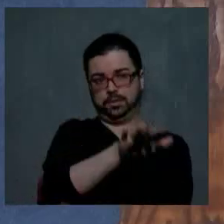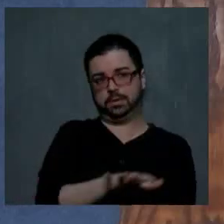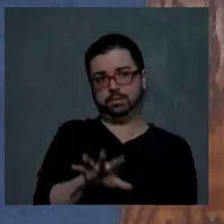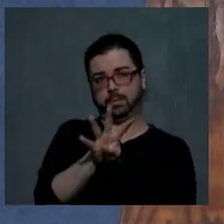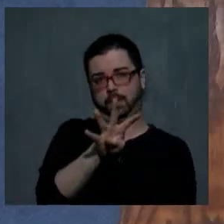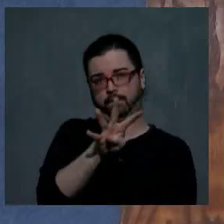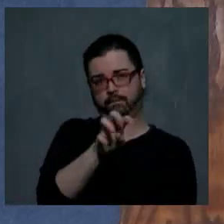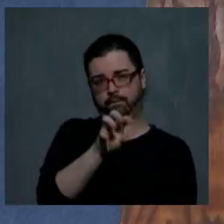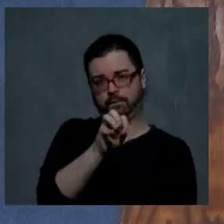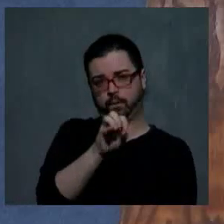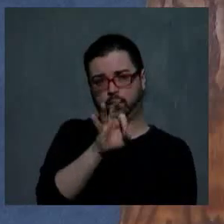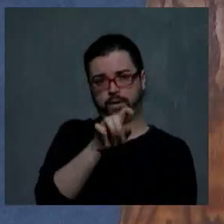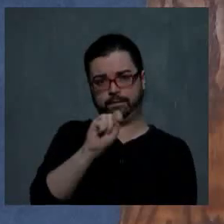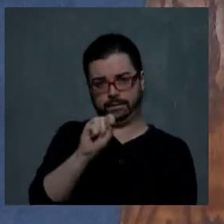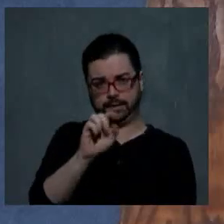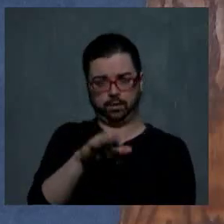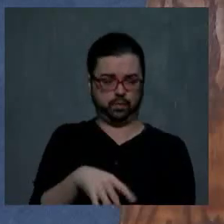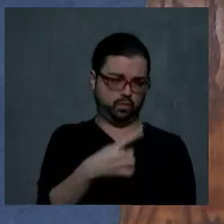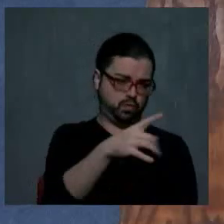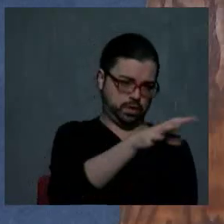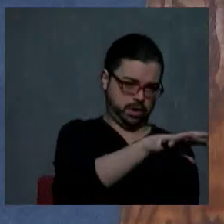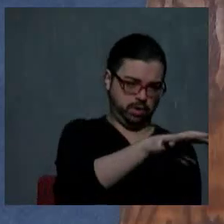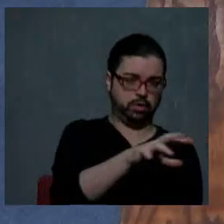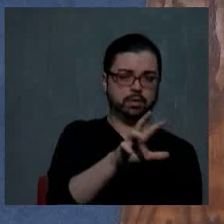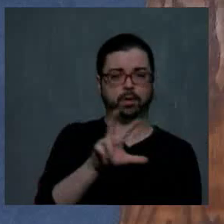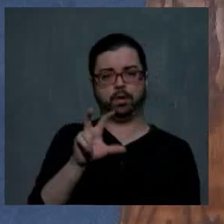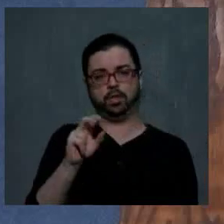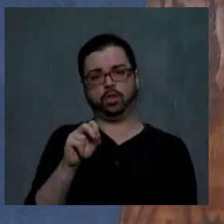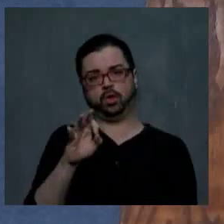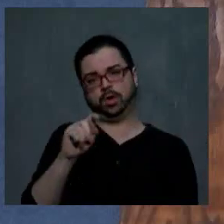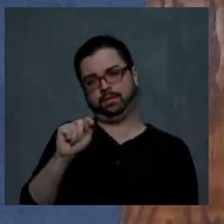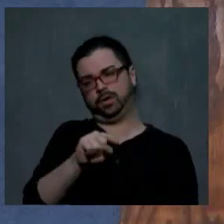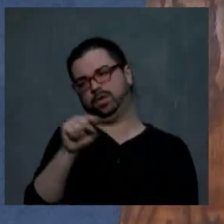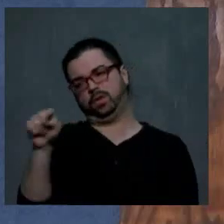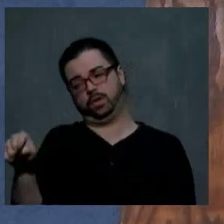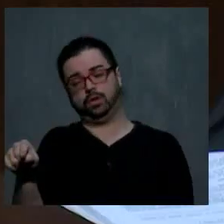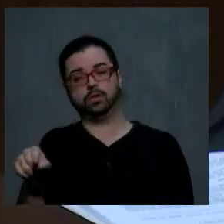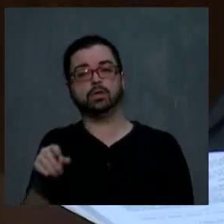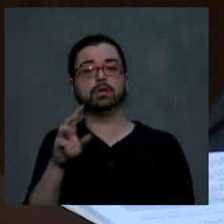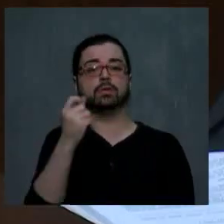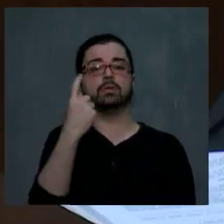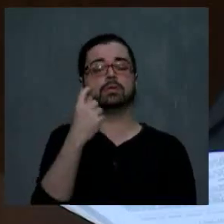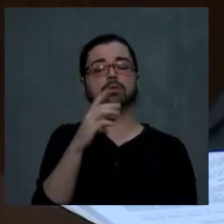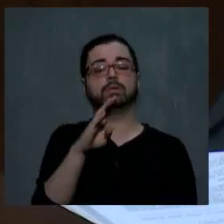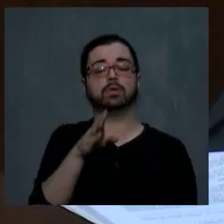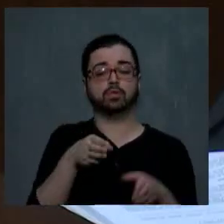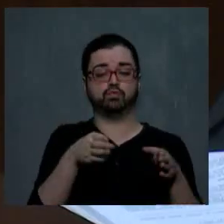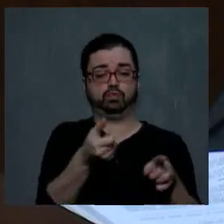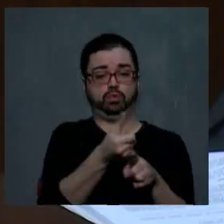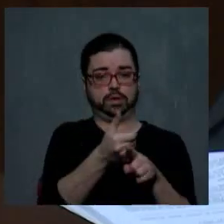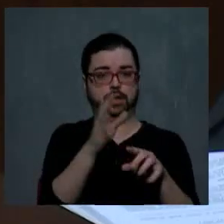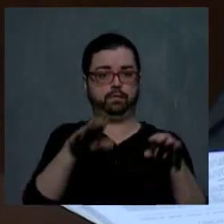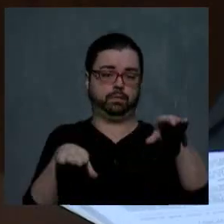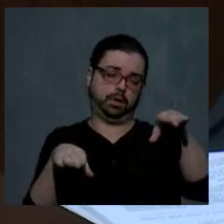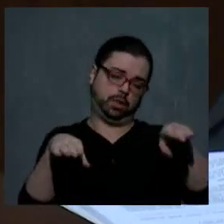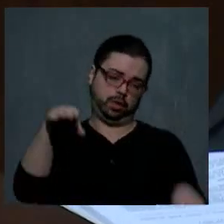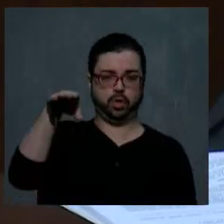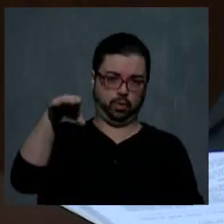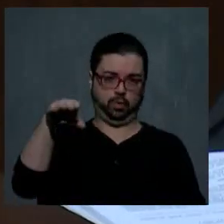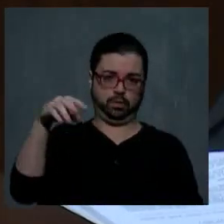and about 30 feet on the other side. Bowman Road's going to be significantly below the western property line of the site when it's ultimately